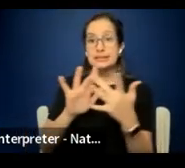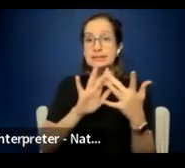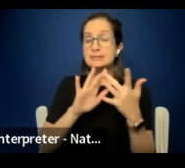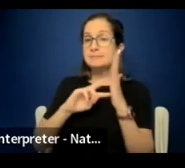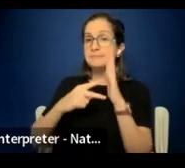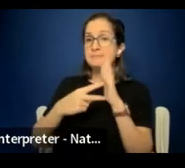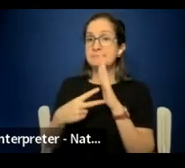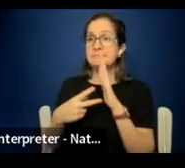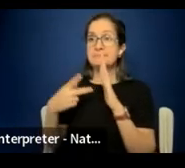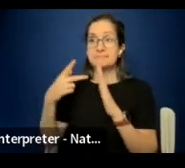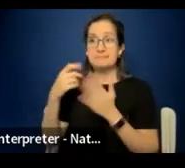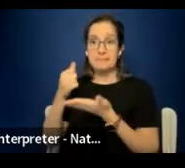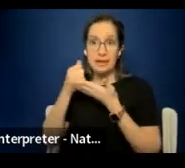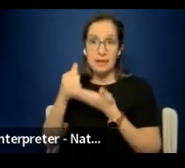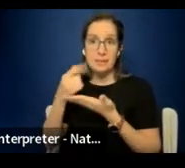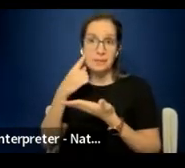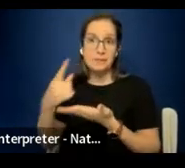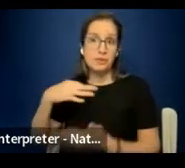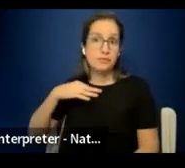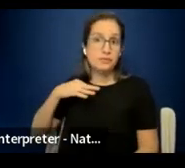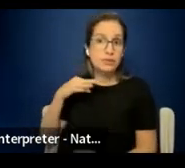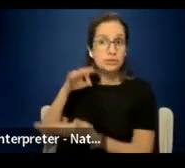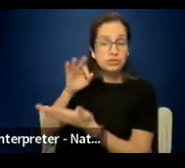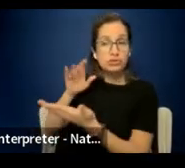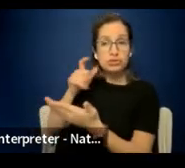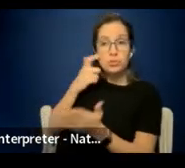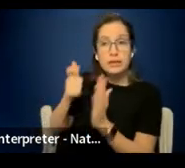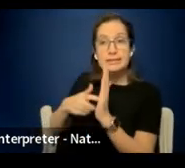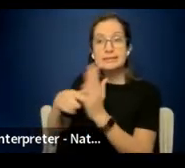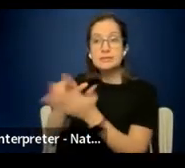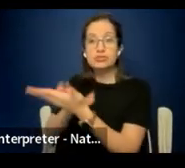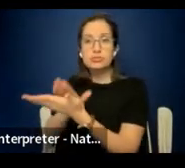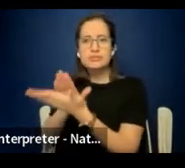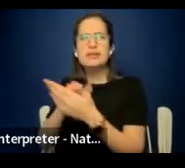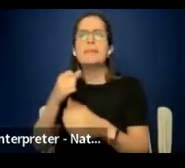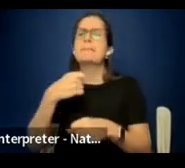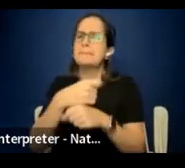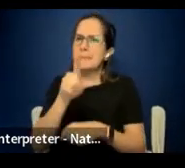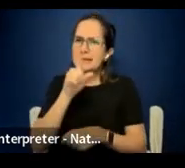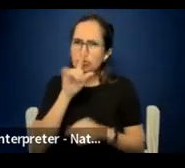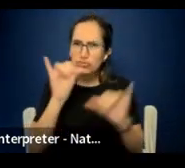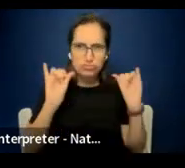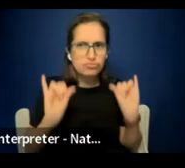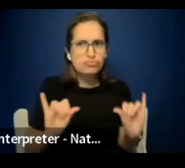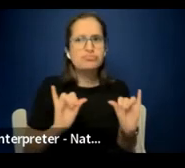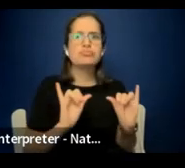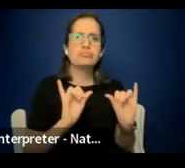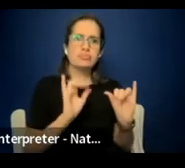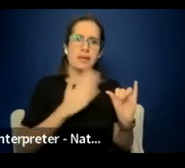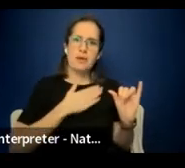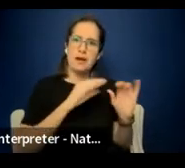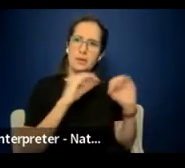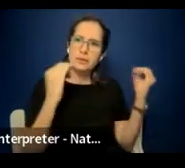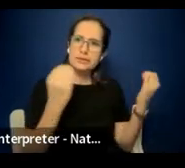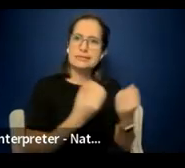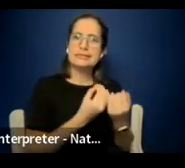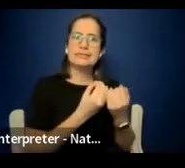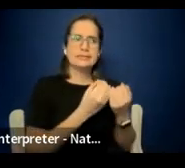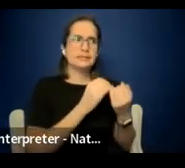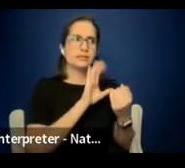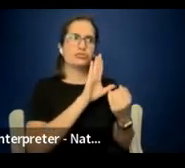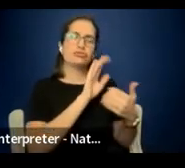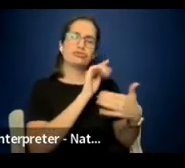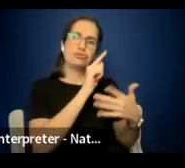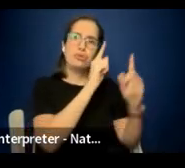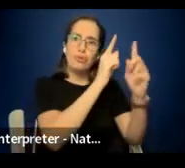volunteer recognition or appreciation, that's great. But make sure it makes sense for your organizations to do, because it is going to take resources and time to